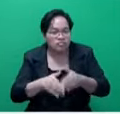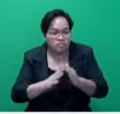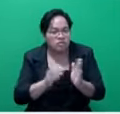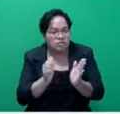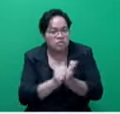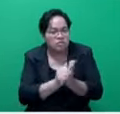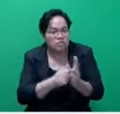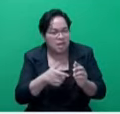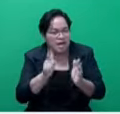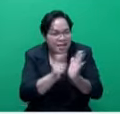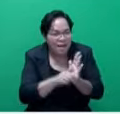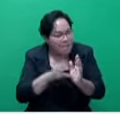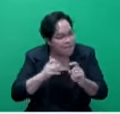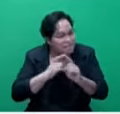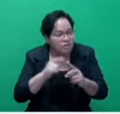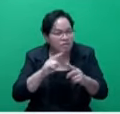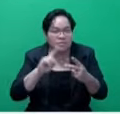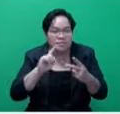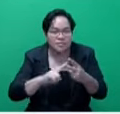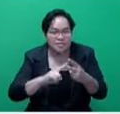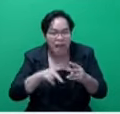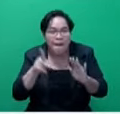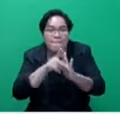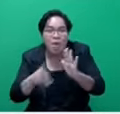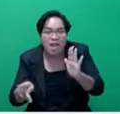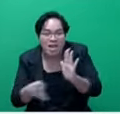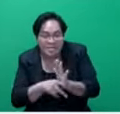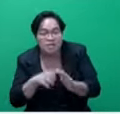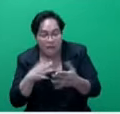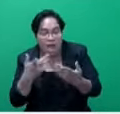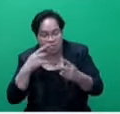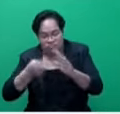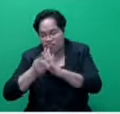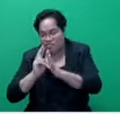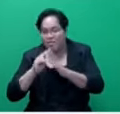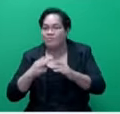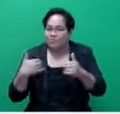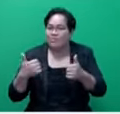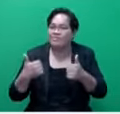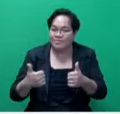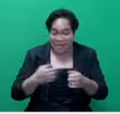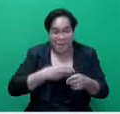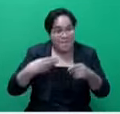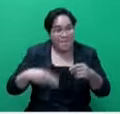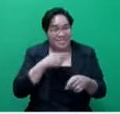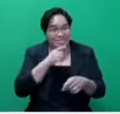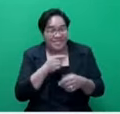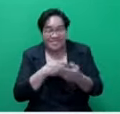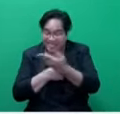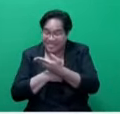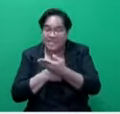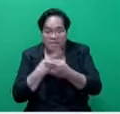sector. Our National Housing Policy Review is progressing well, and the Ministry is currently undertaking